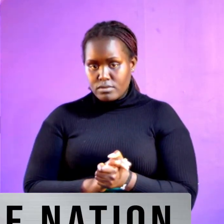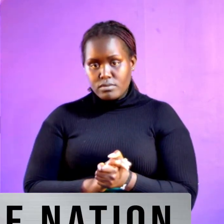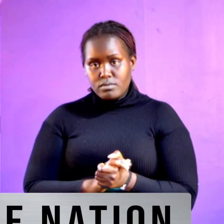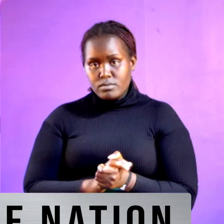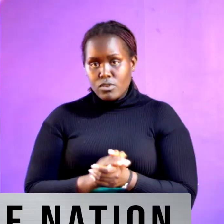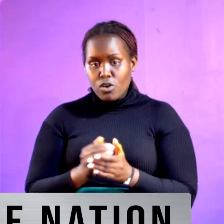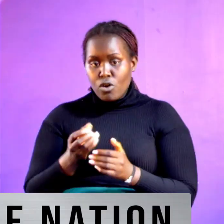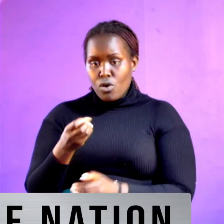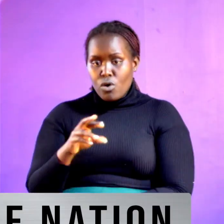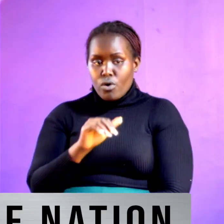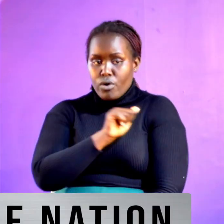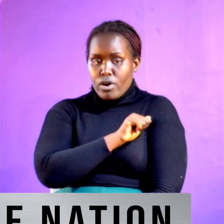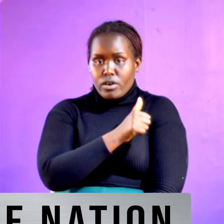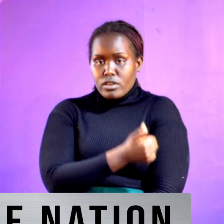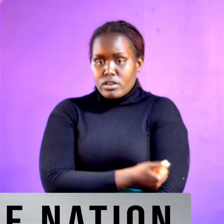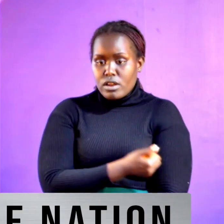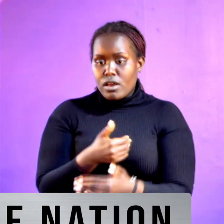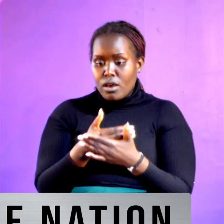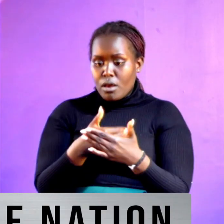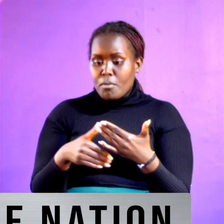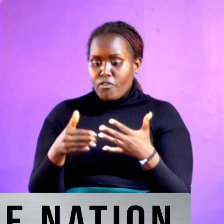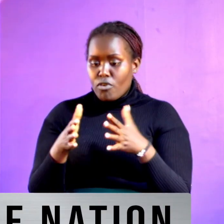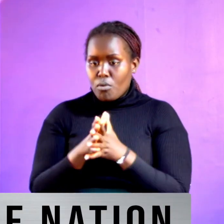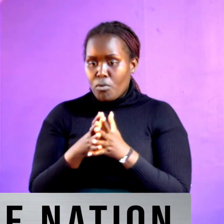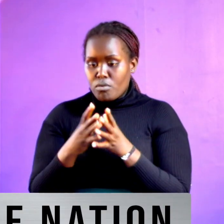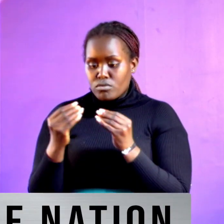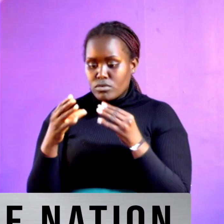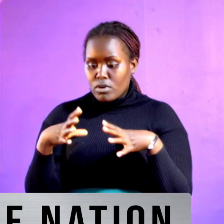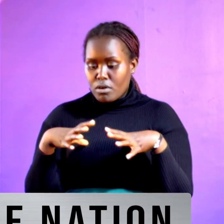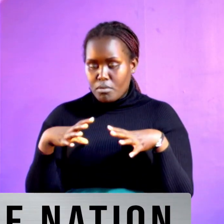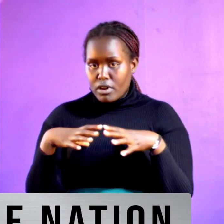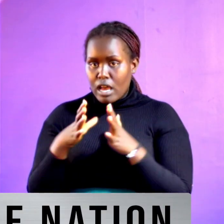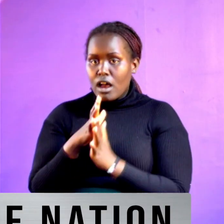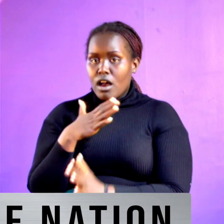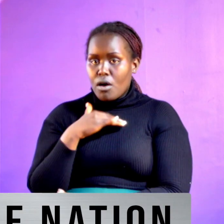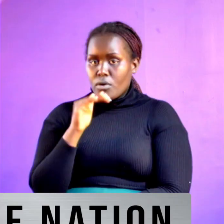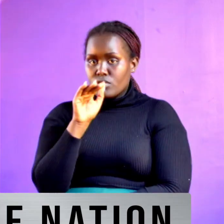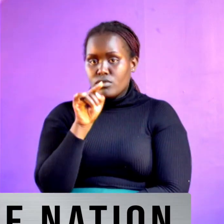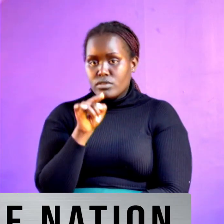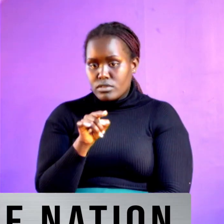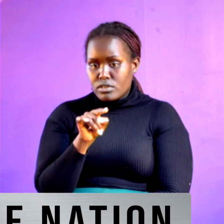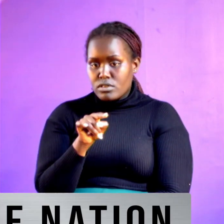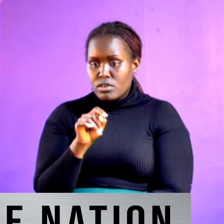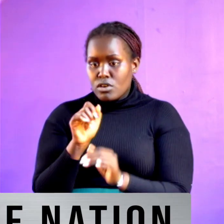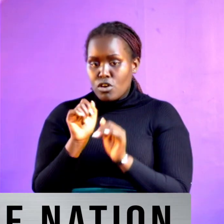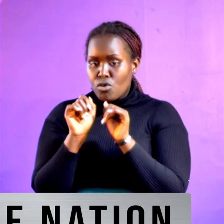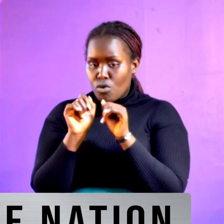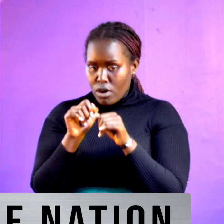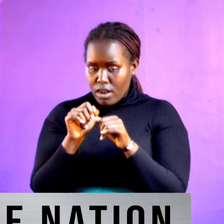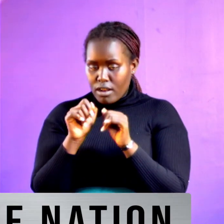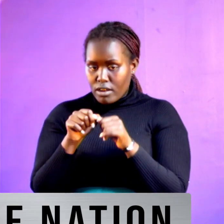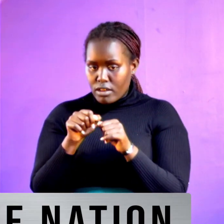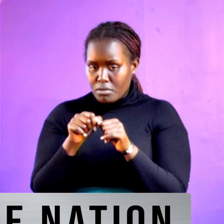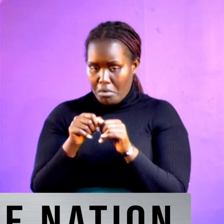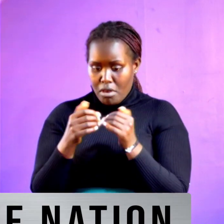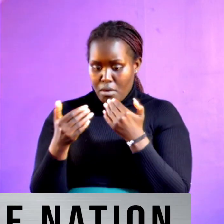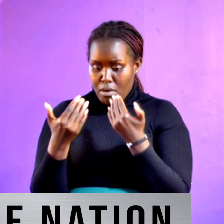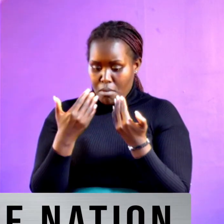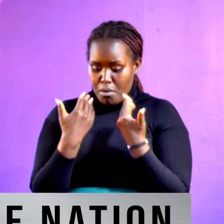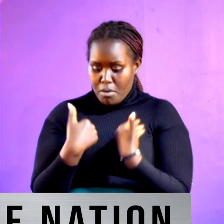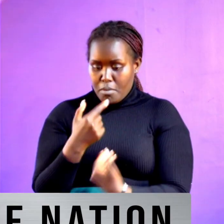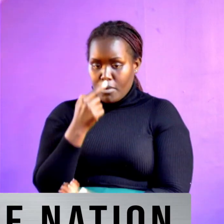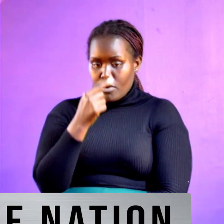authority. Now, just before we go for a break, let me ask you, could I be correct then